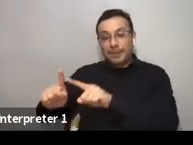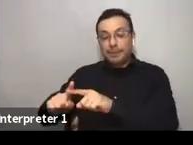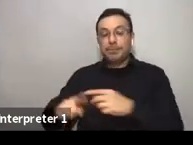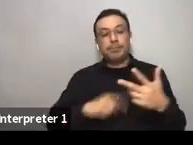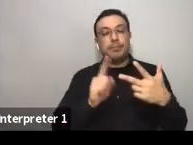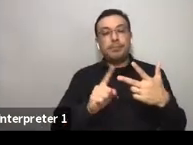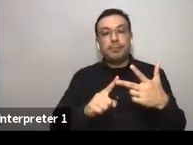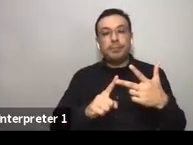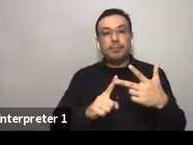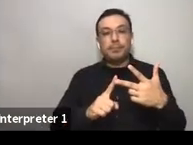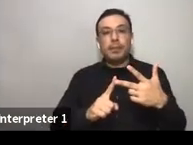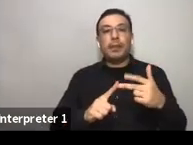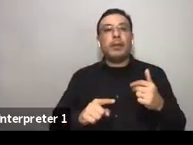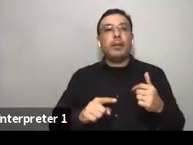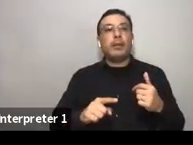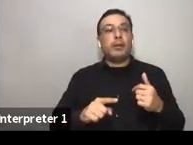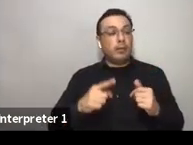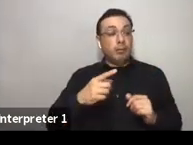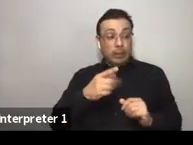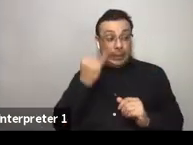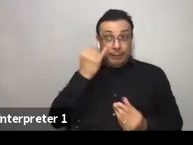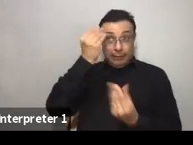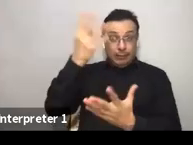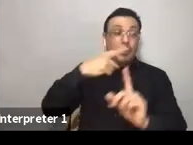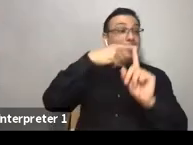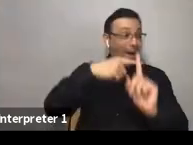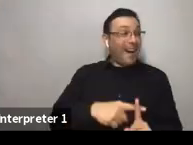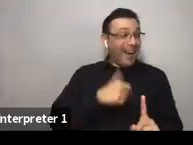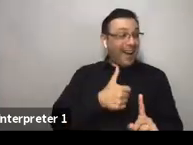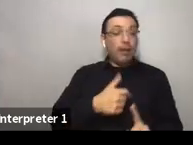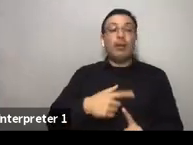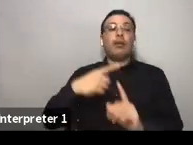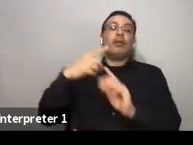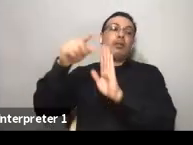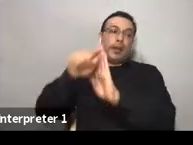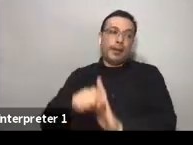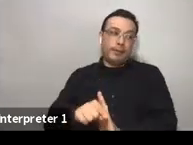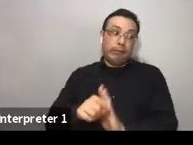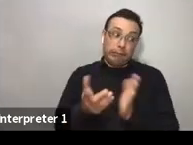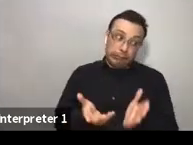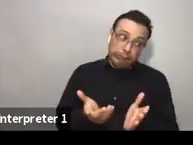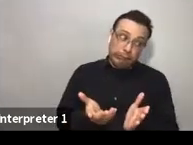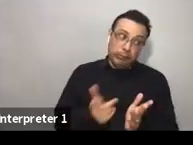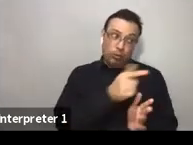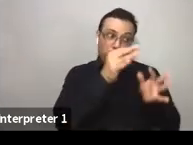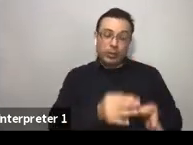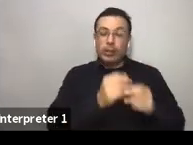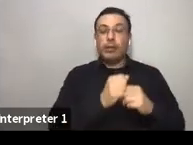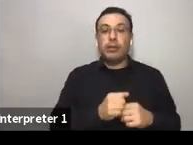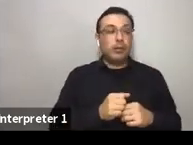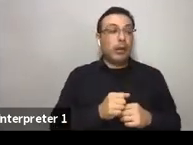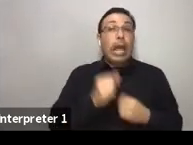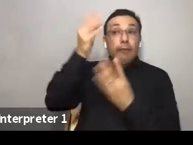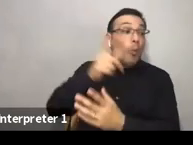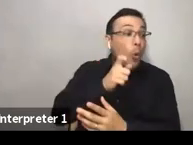you possess about them, right? And knows what information will be shared and with whom it's going to be shared